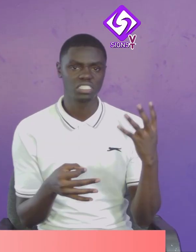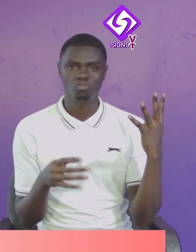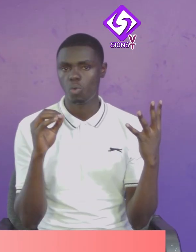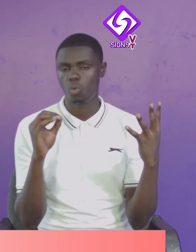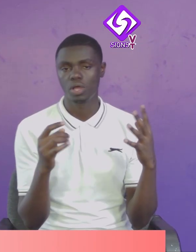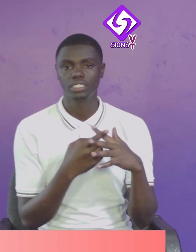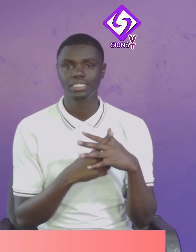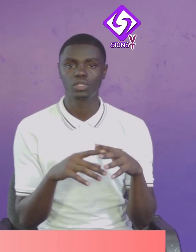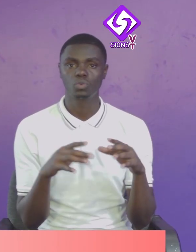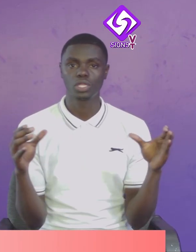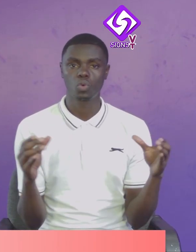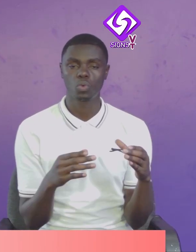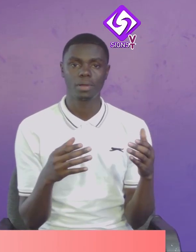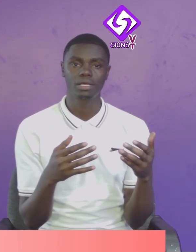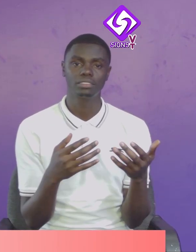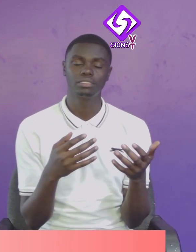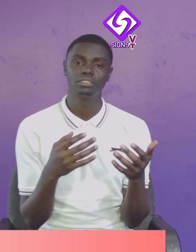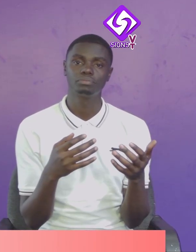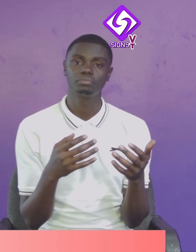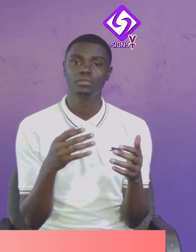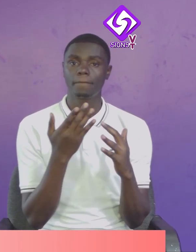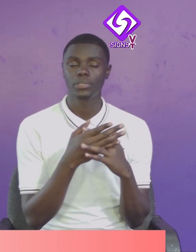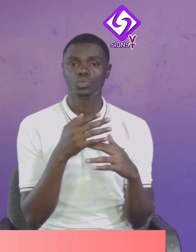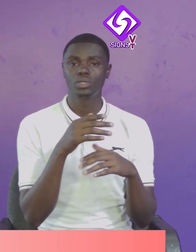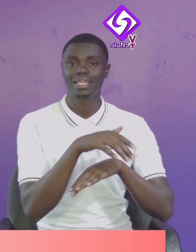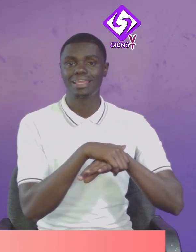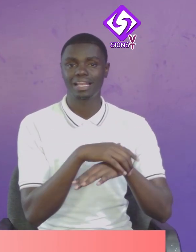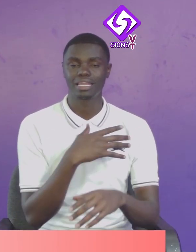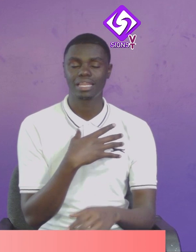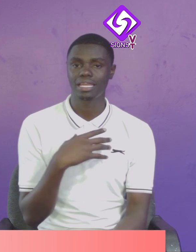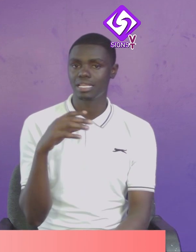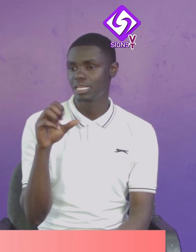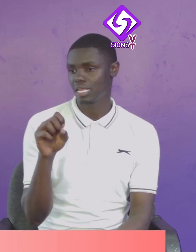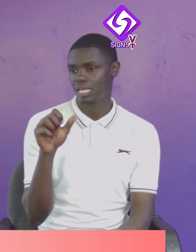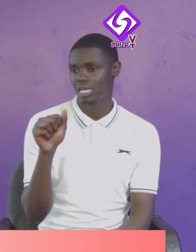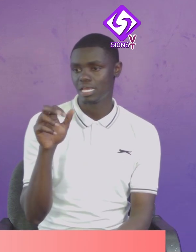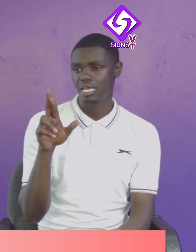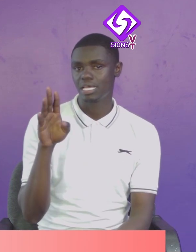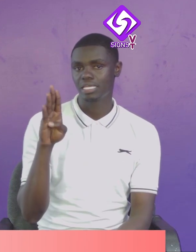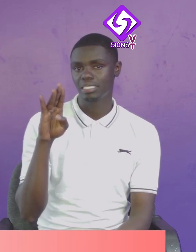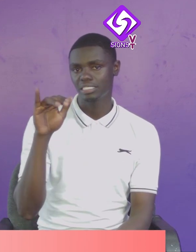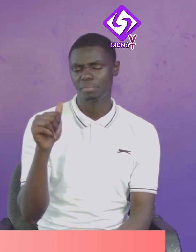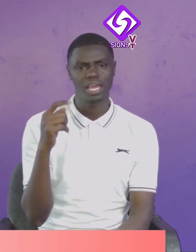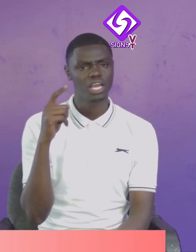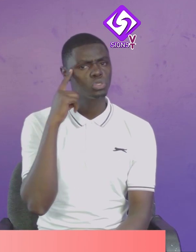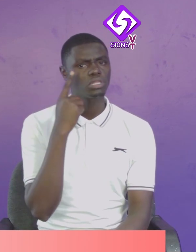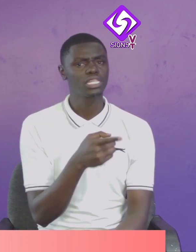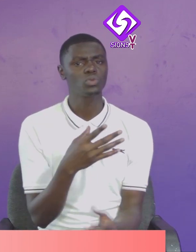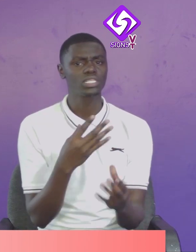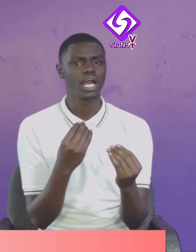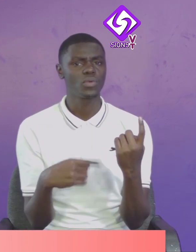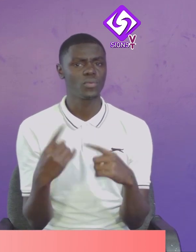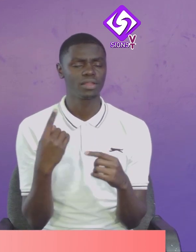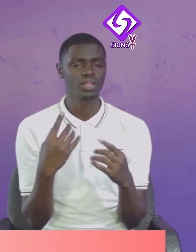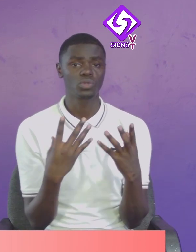with the group stage action between England and Serbia. Did you see this as an easy win for England? Yeah, it is an